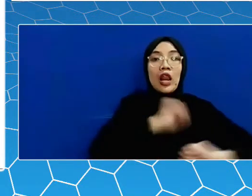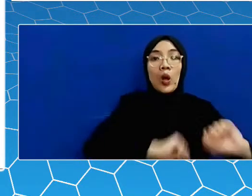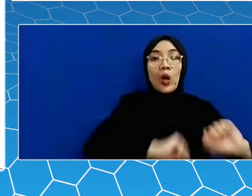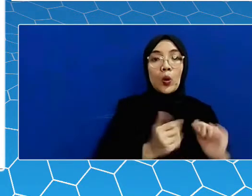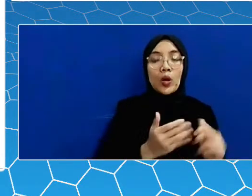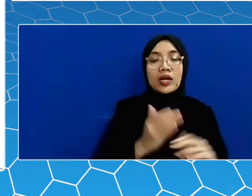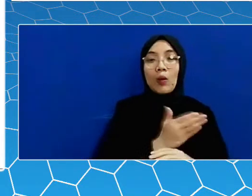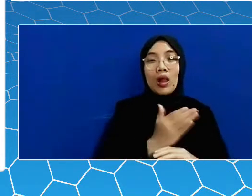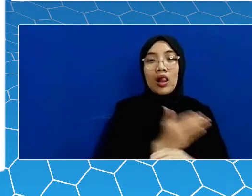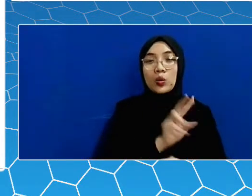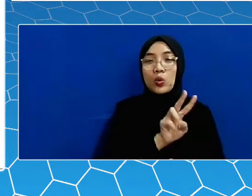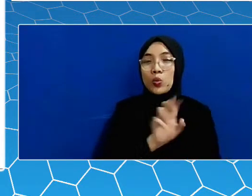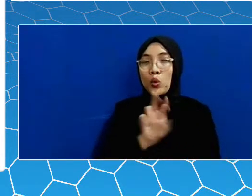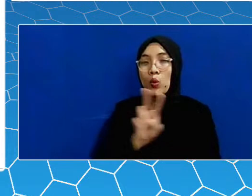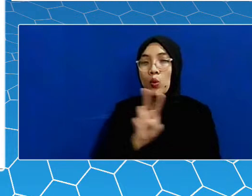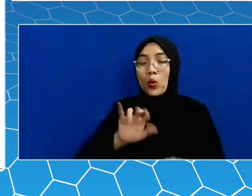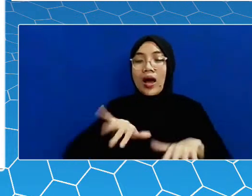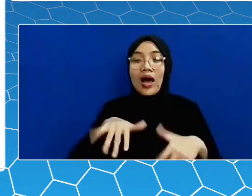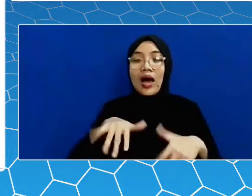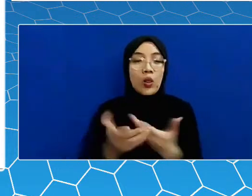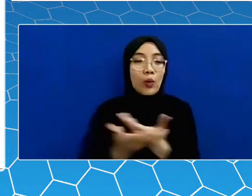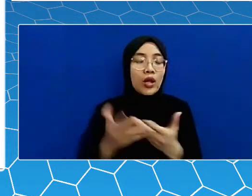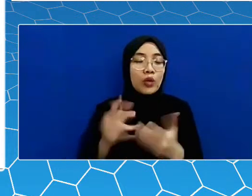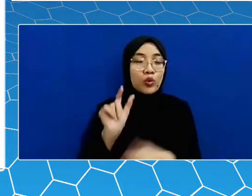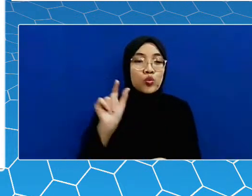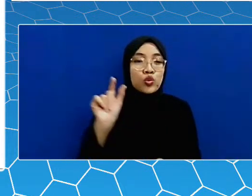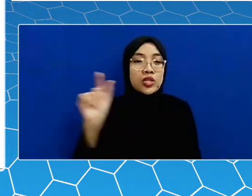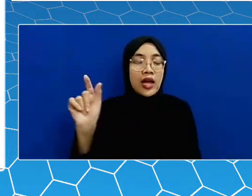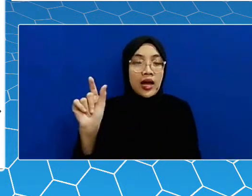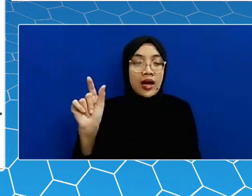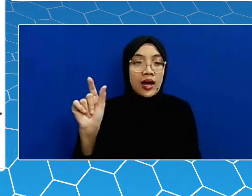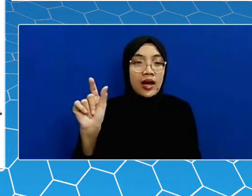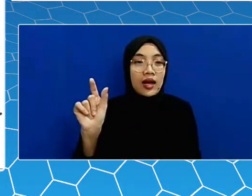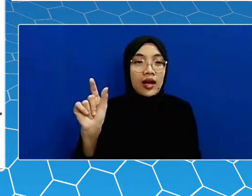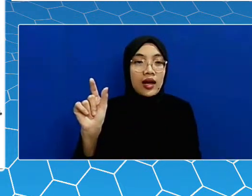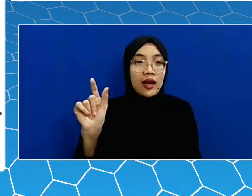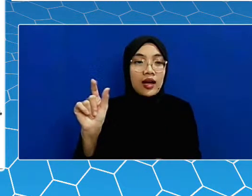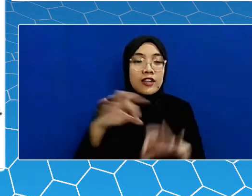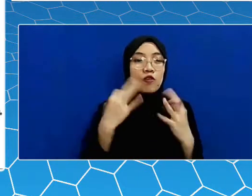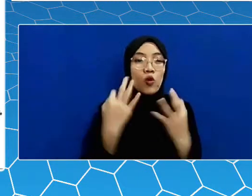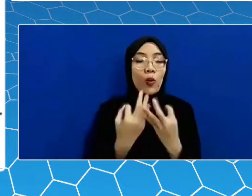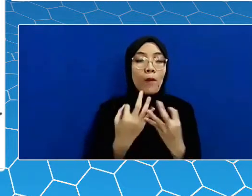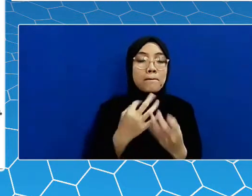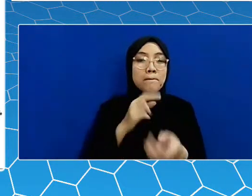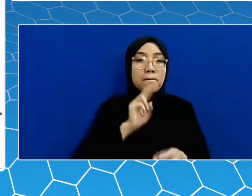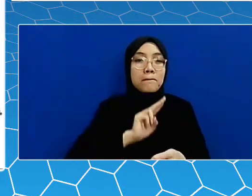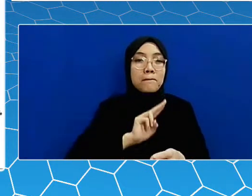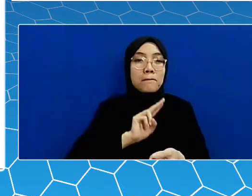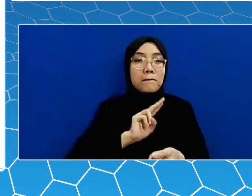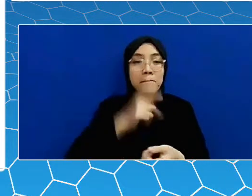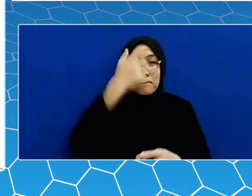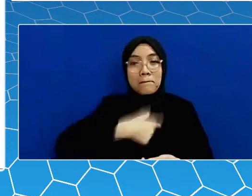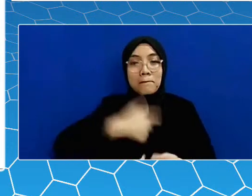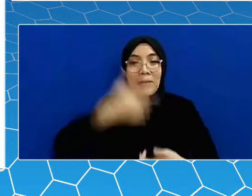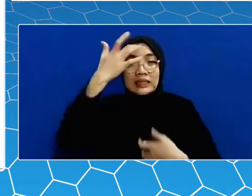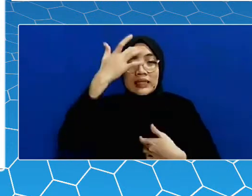invited via the North Wales Cancer Patients Forum group. Next slide, please.